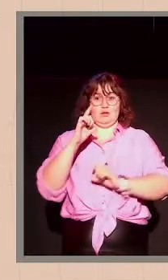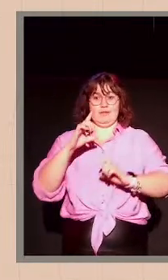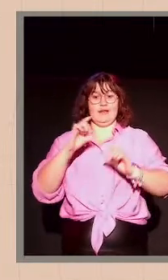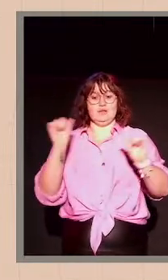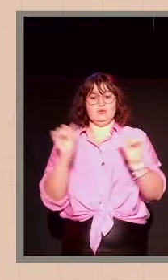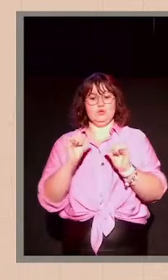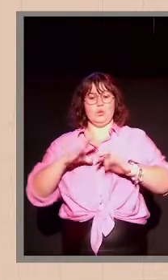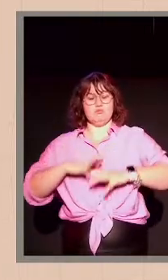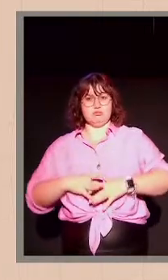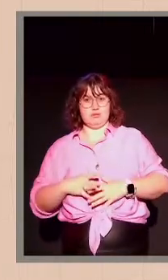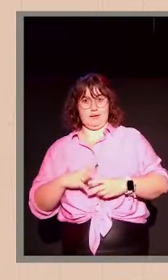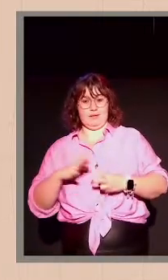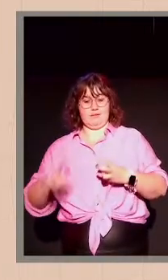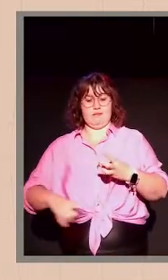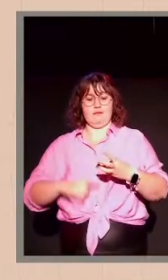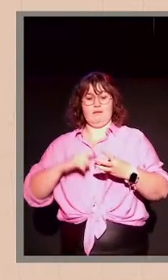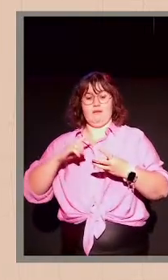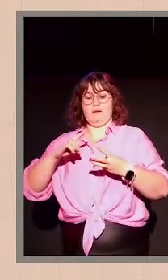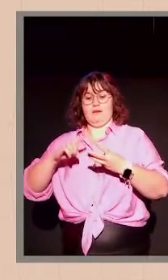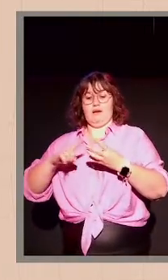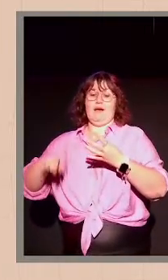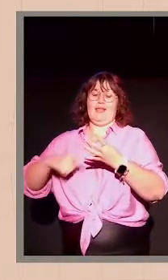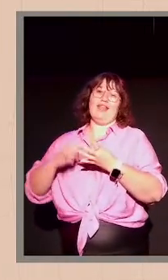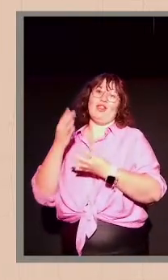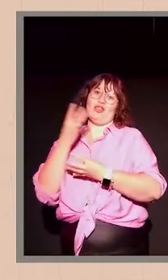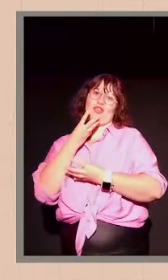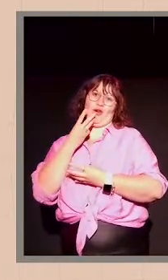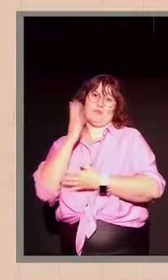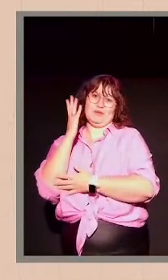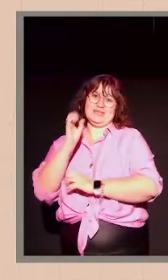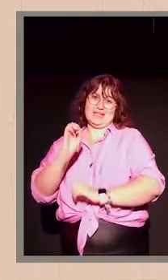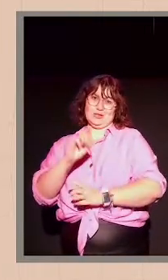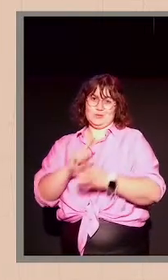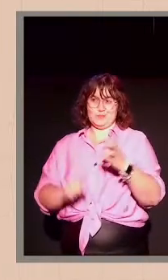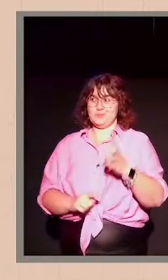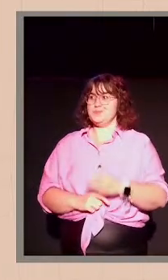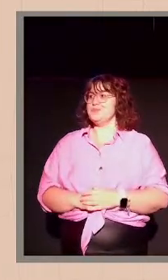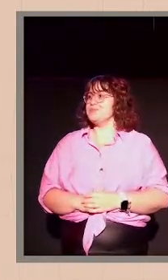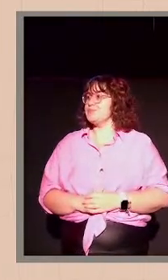break and followed by the 3rd presentation.